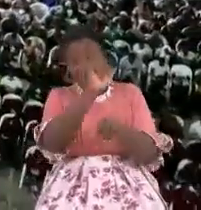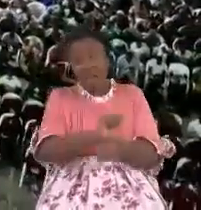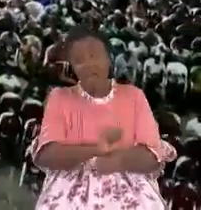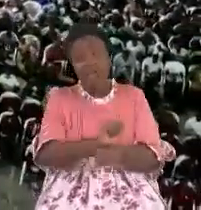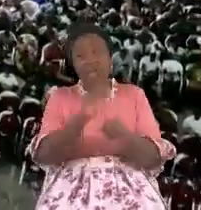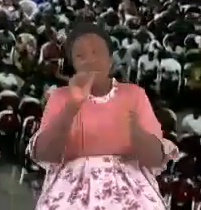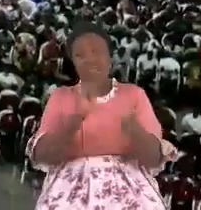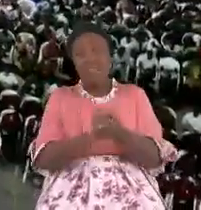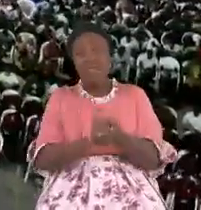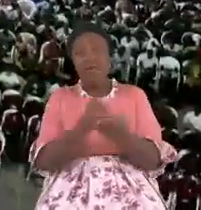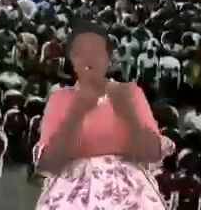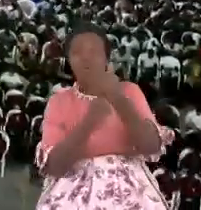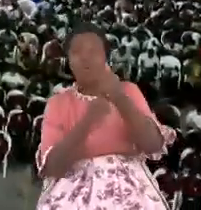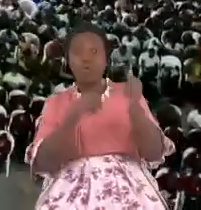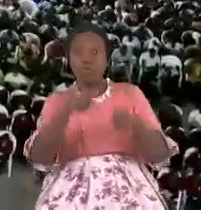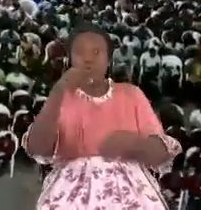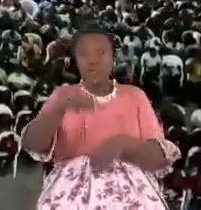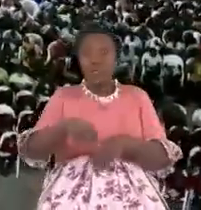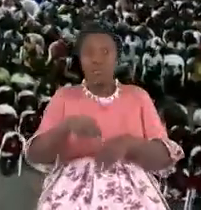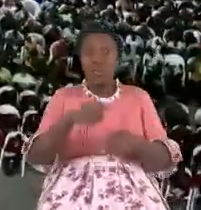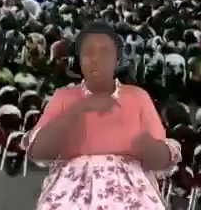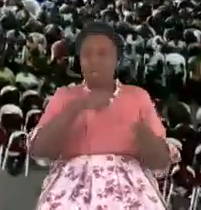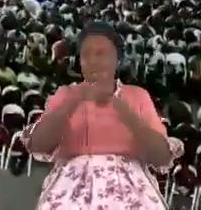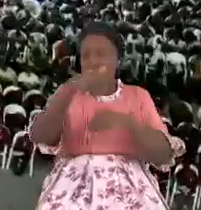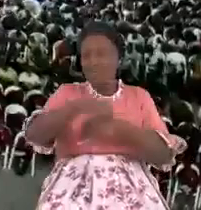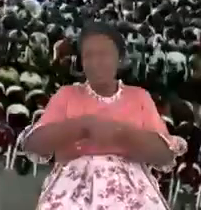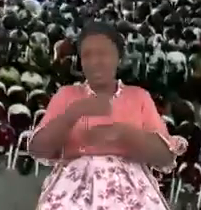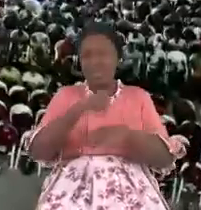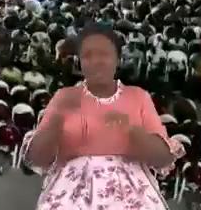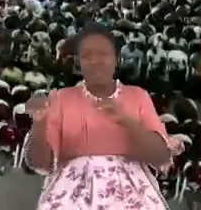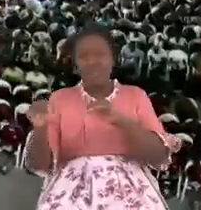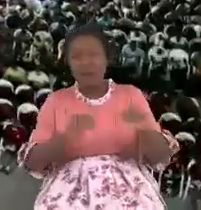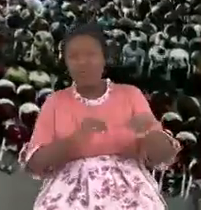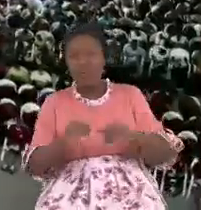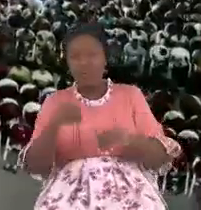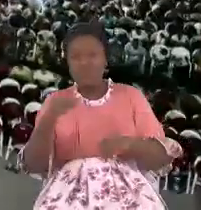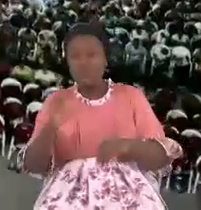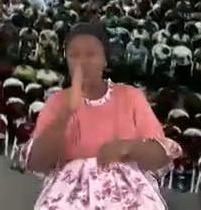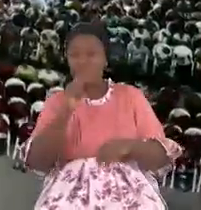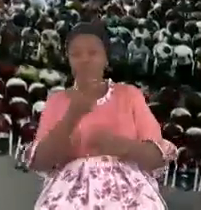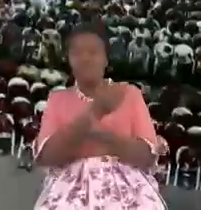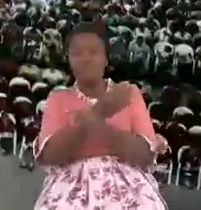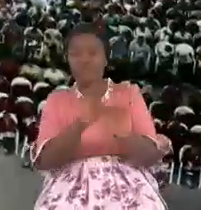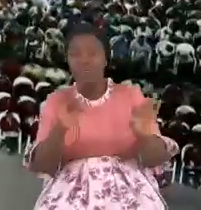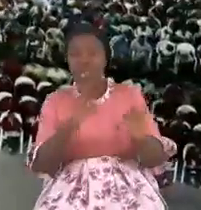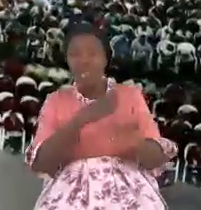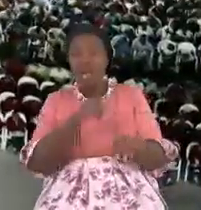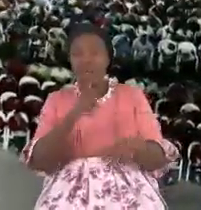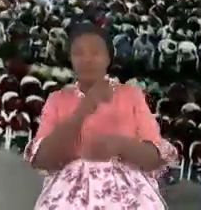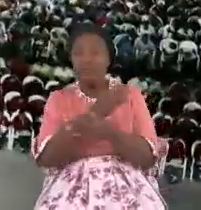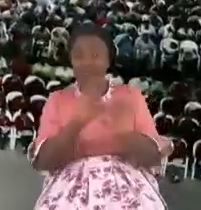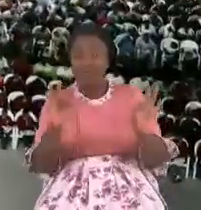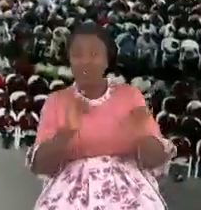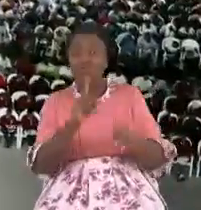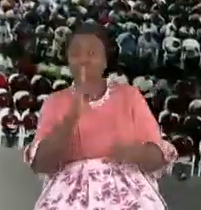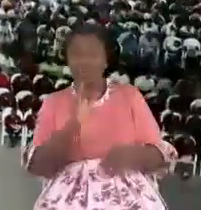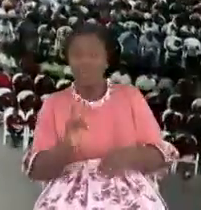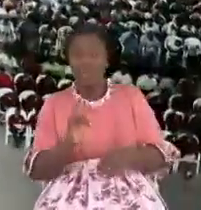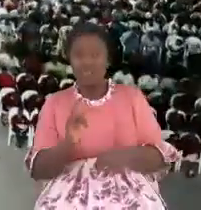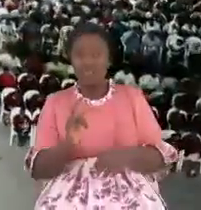down tonight the performance of being free and free indeed